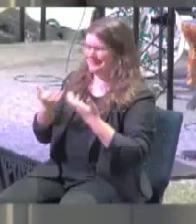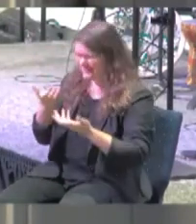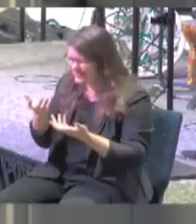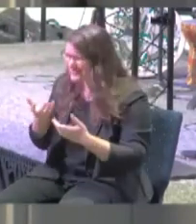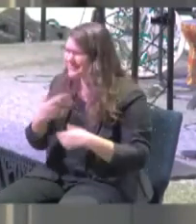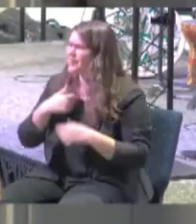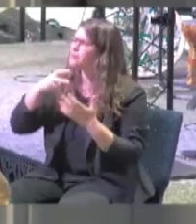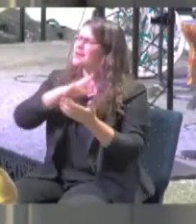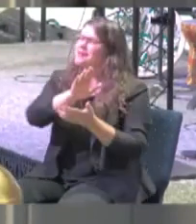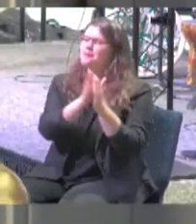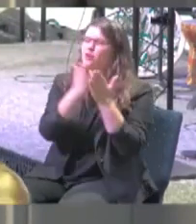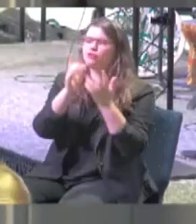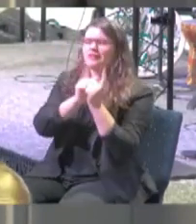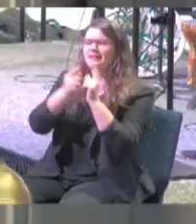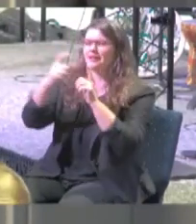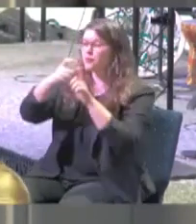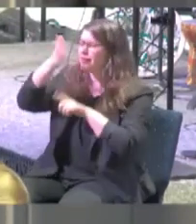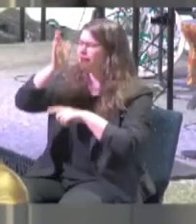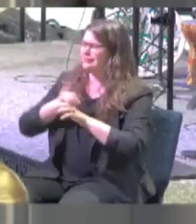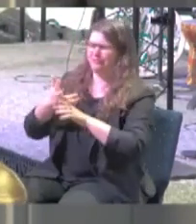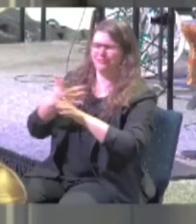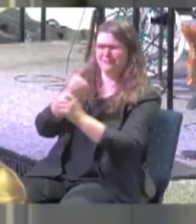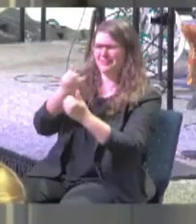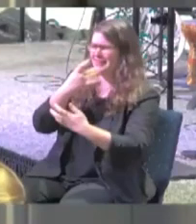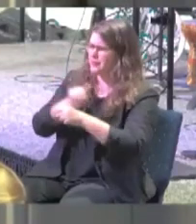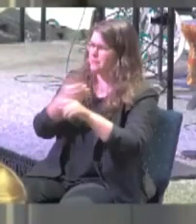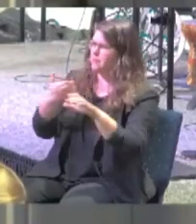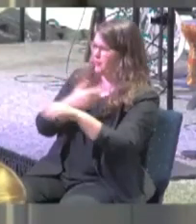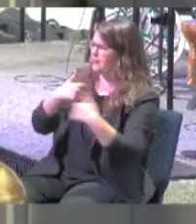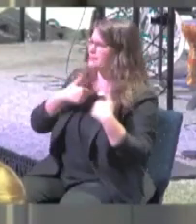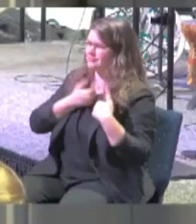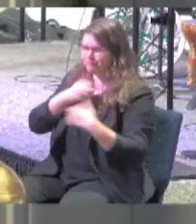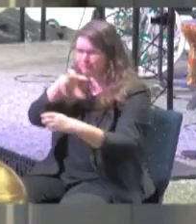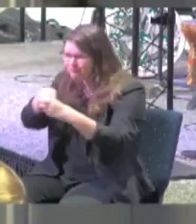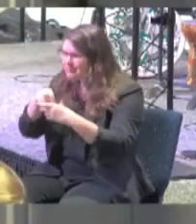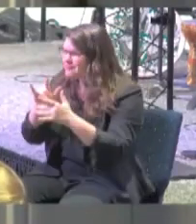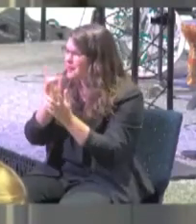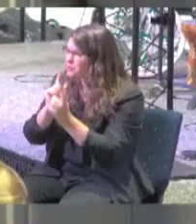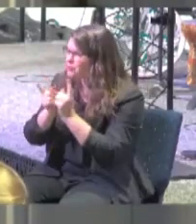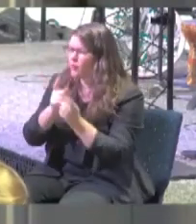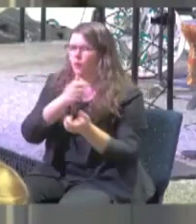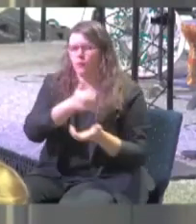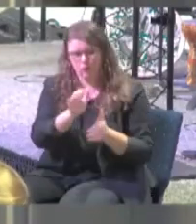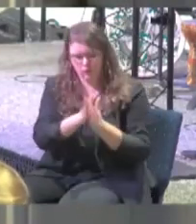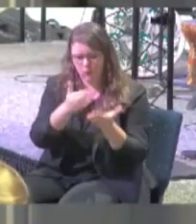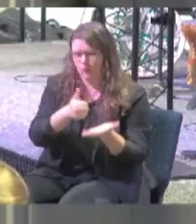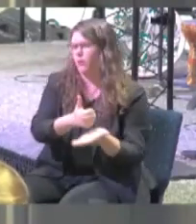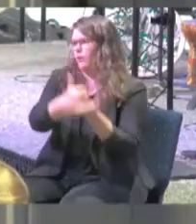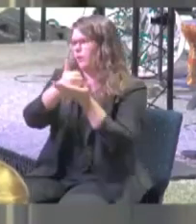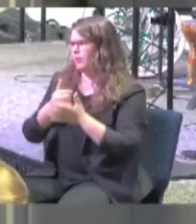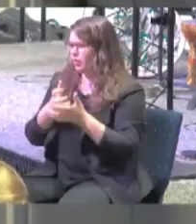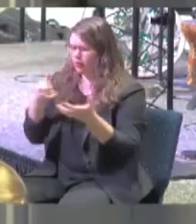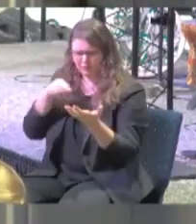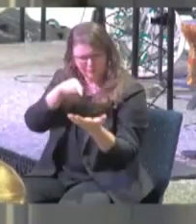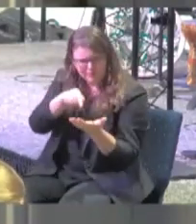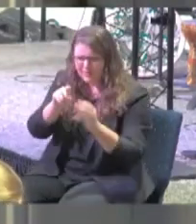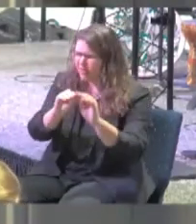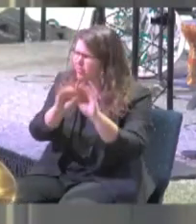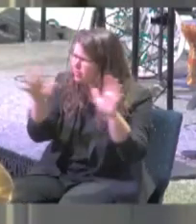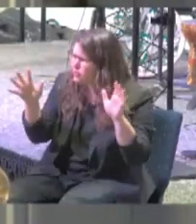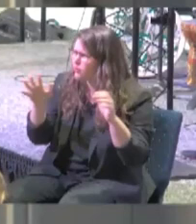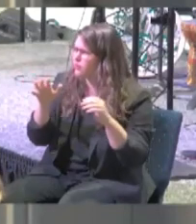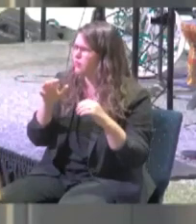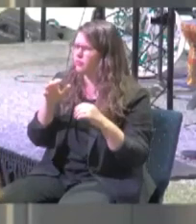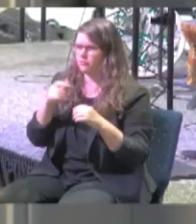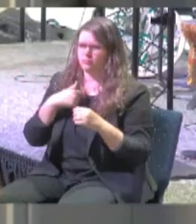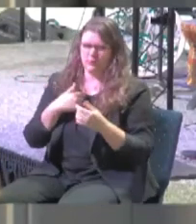of God years before I was involved in Bible translation myself, and it was very, very, very helpful. Very clear ideas that I use even today in